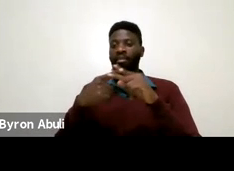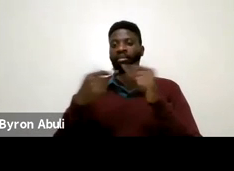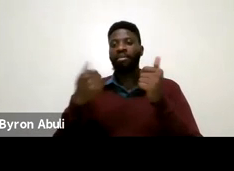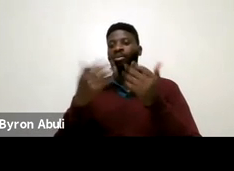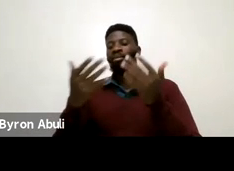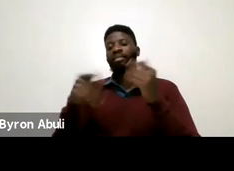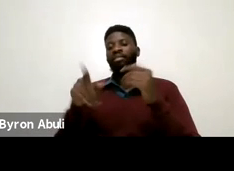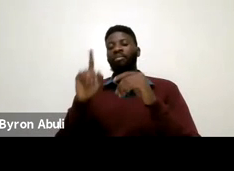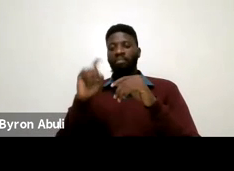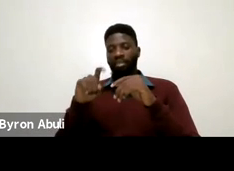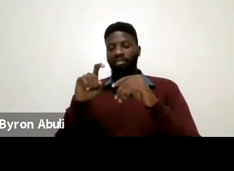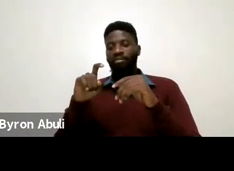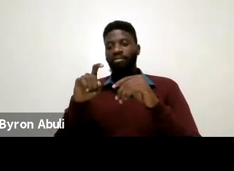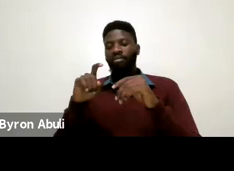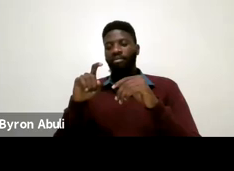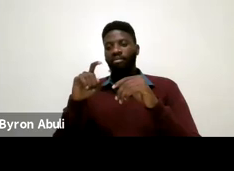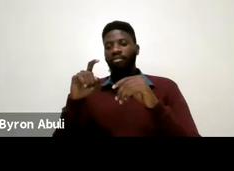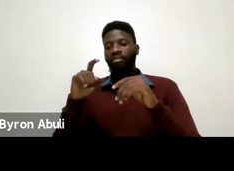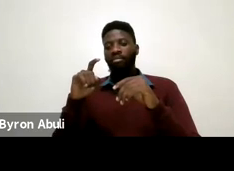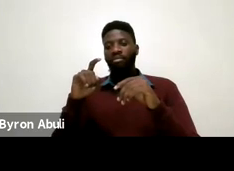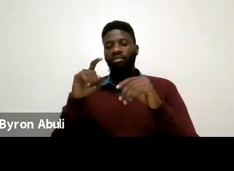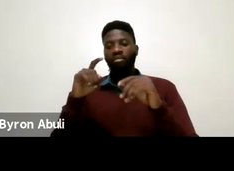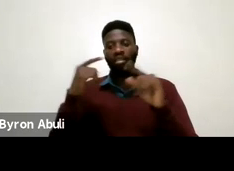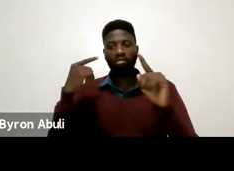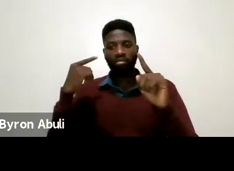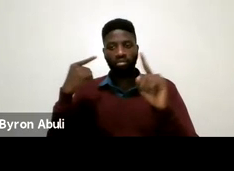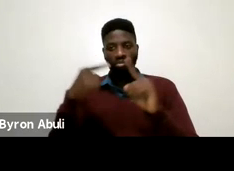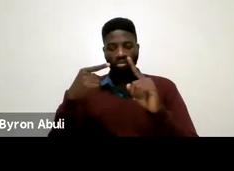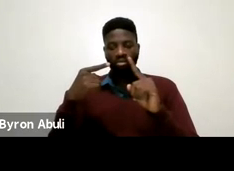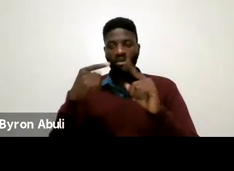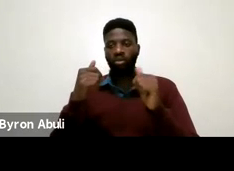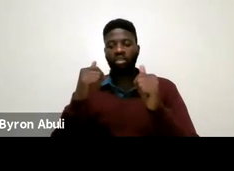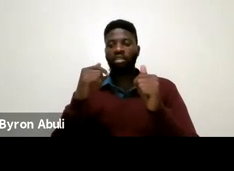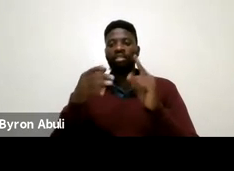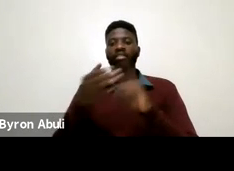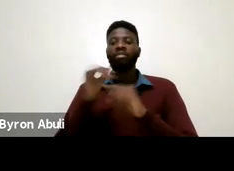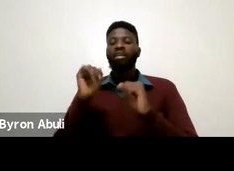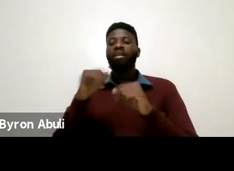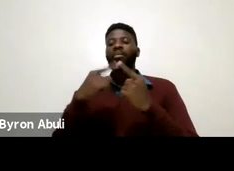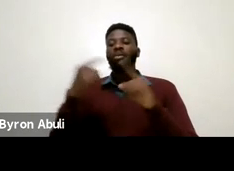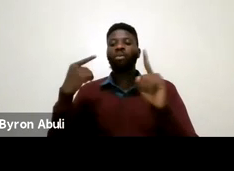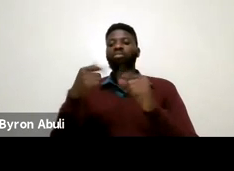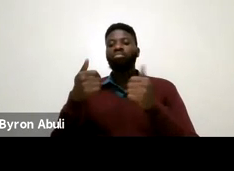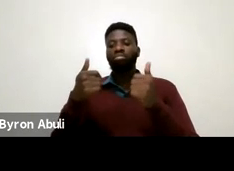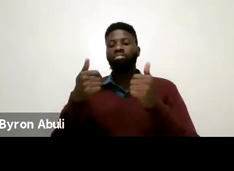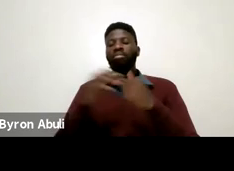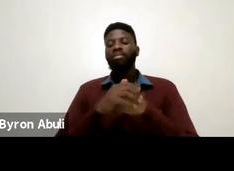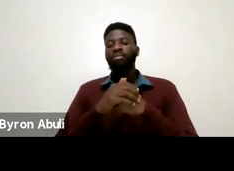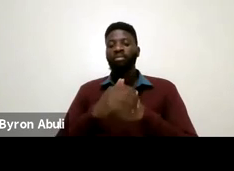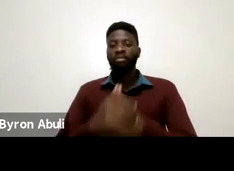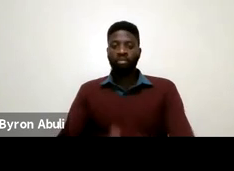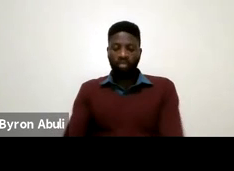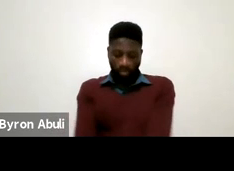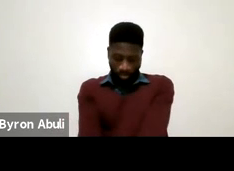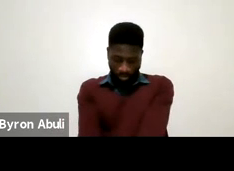picture and set realistic and achievable, but most importantly, good goals that can make a difference in your life. So yes, you